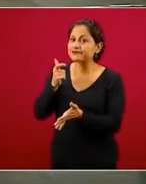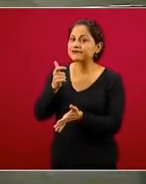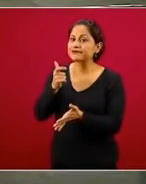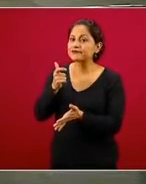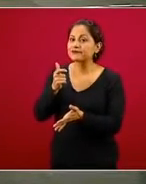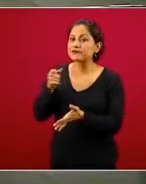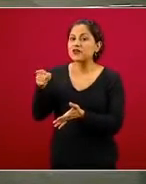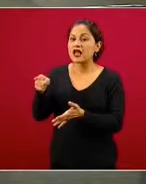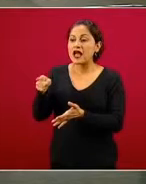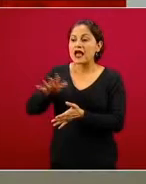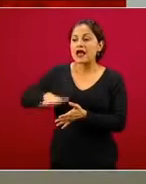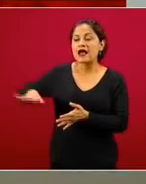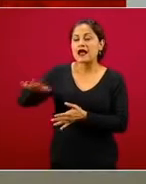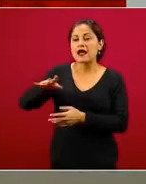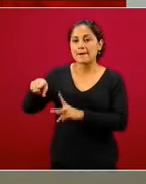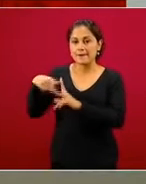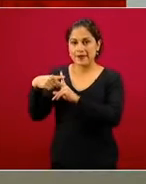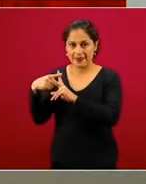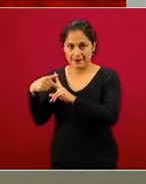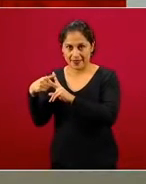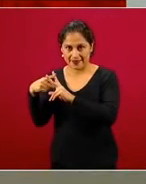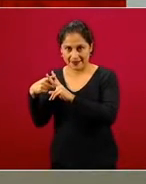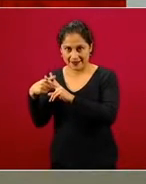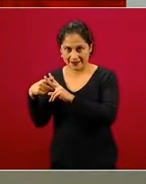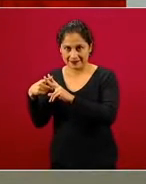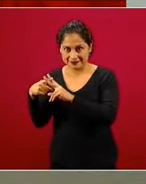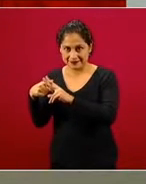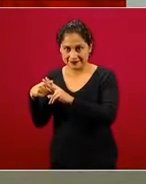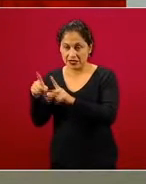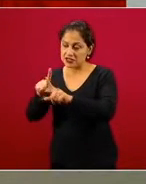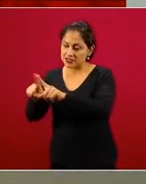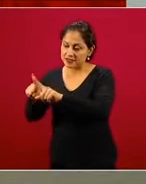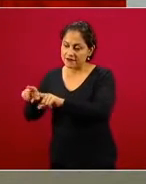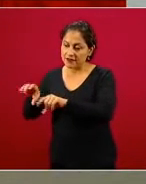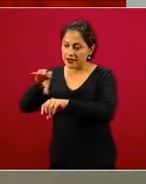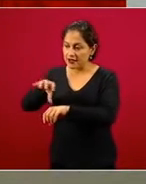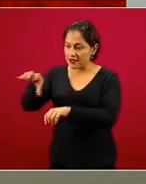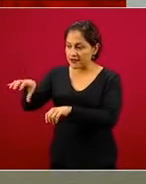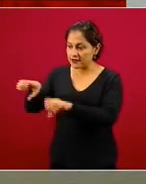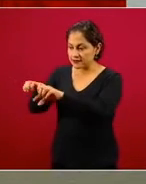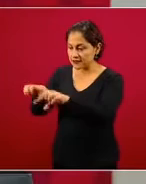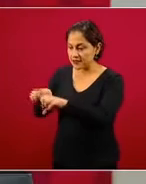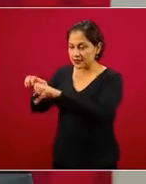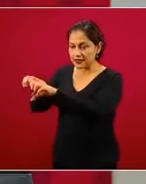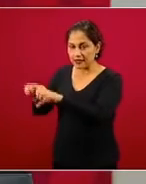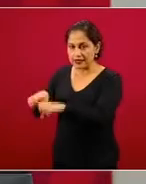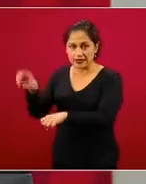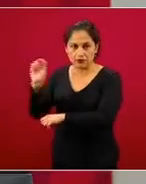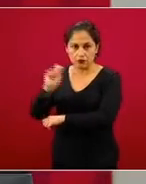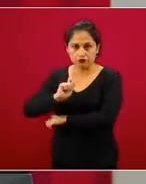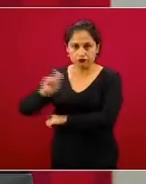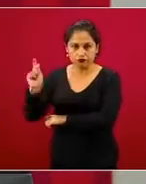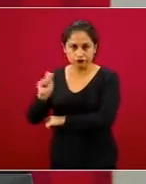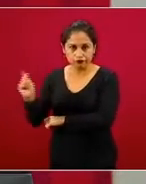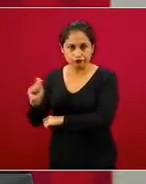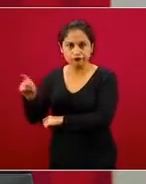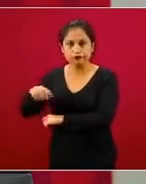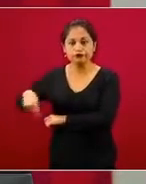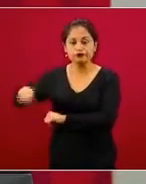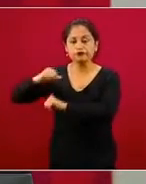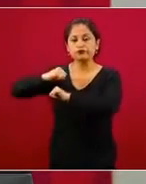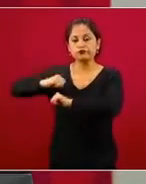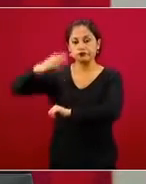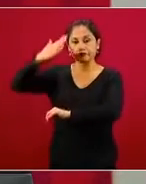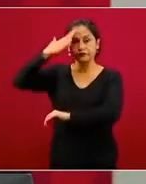system, is on the hospital surveillance, and we are doing this through mathematical